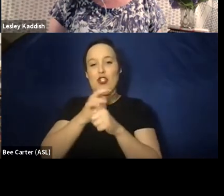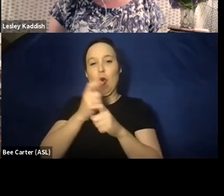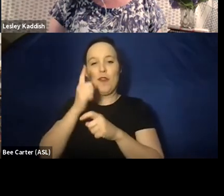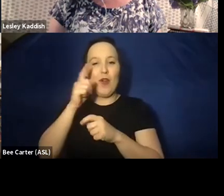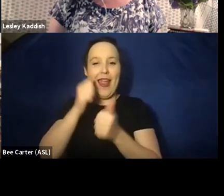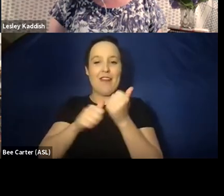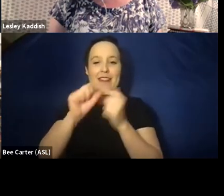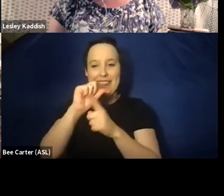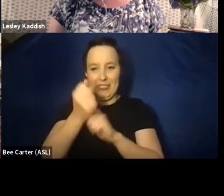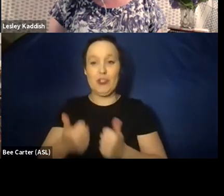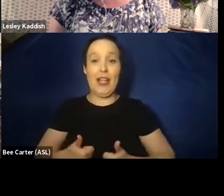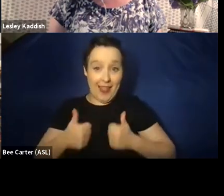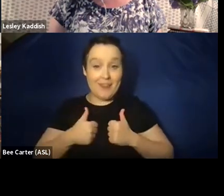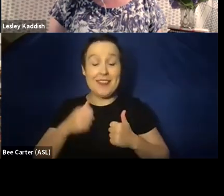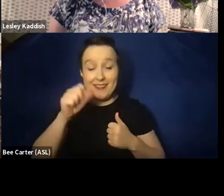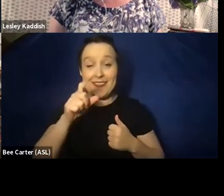They do.